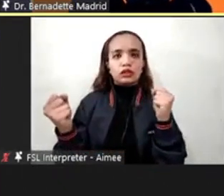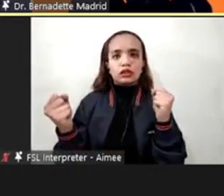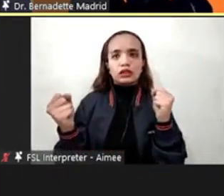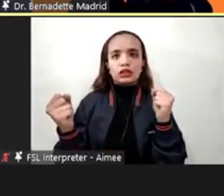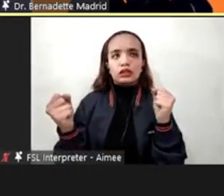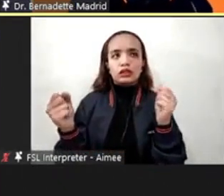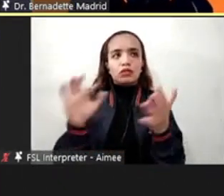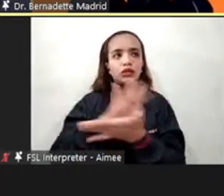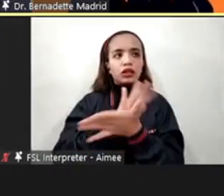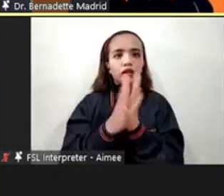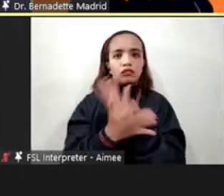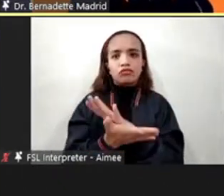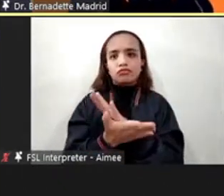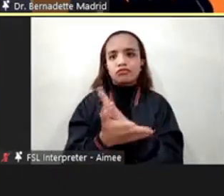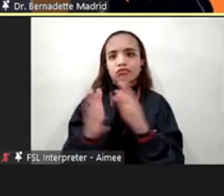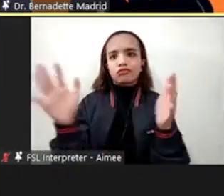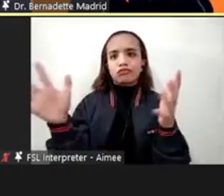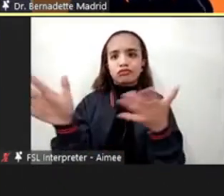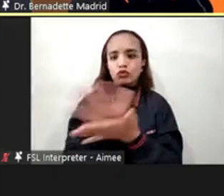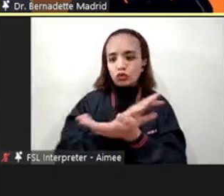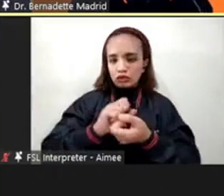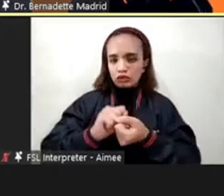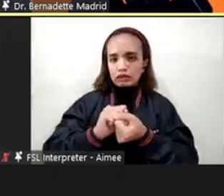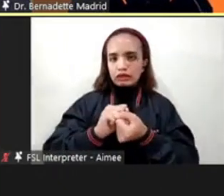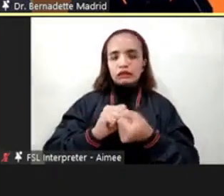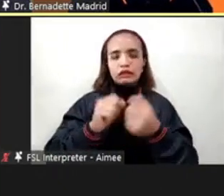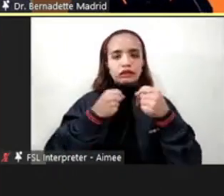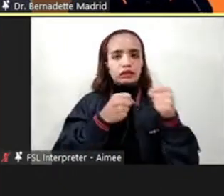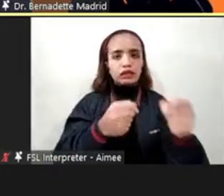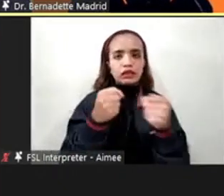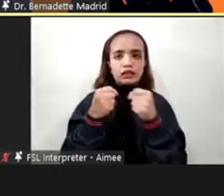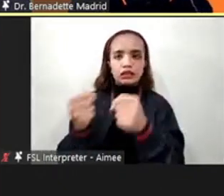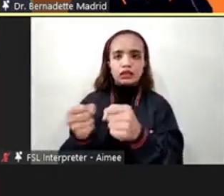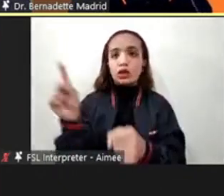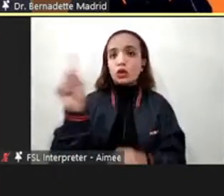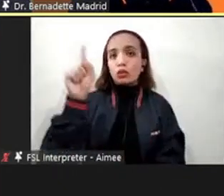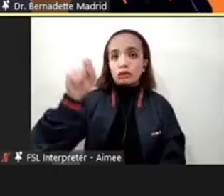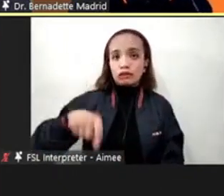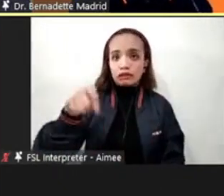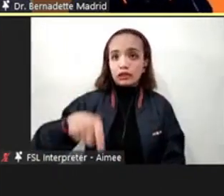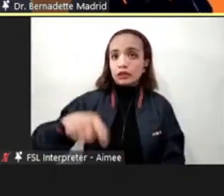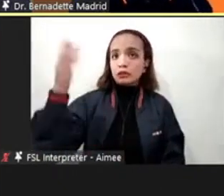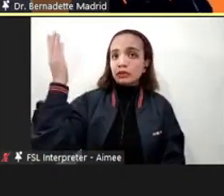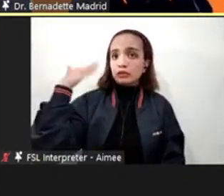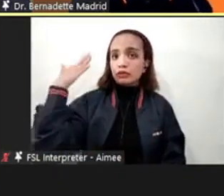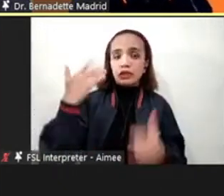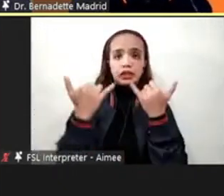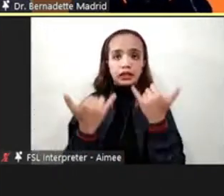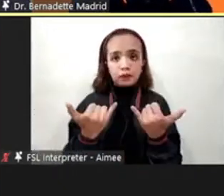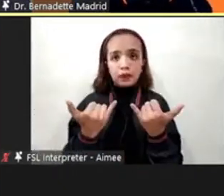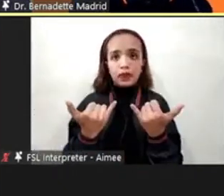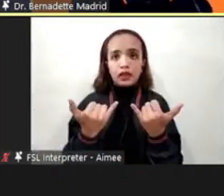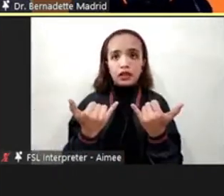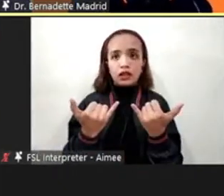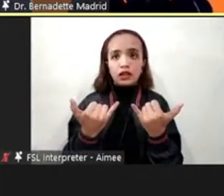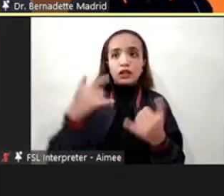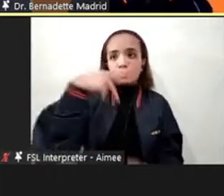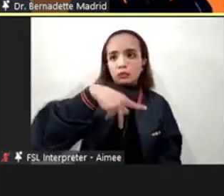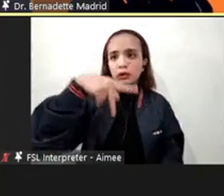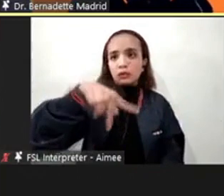that. So, so what was needed at that time and until now is